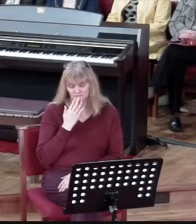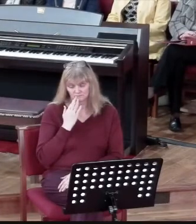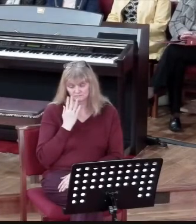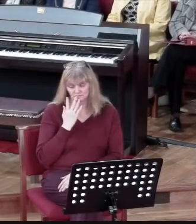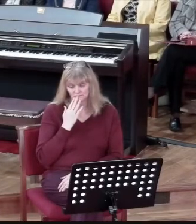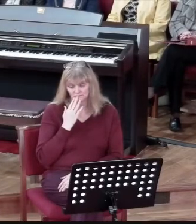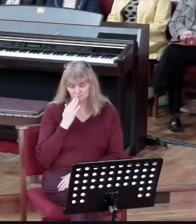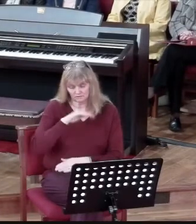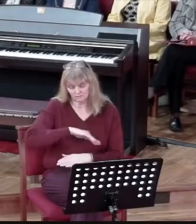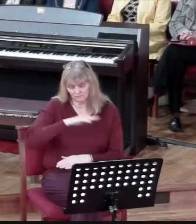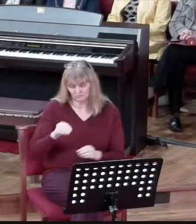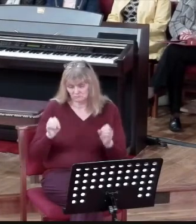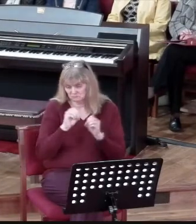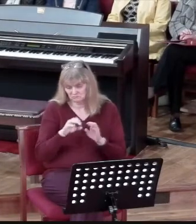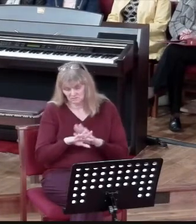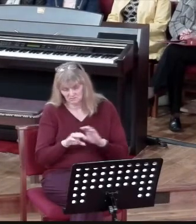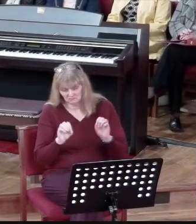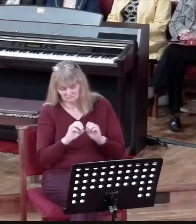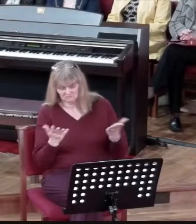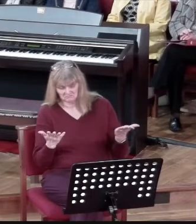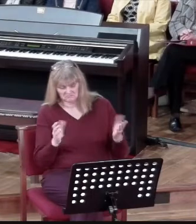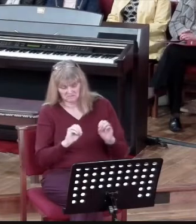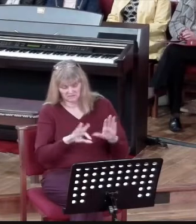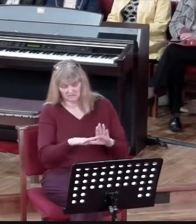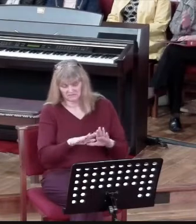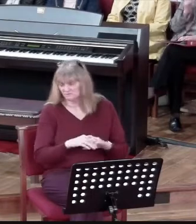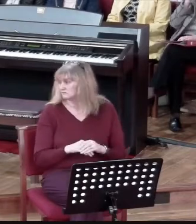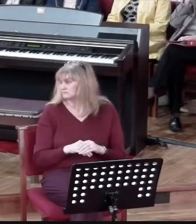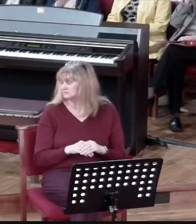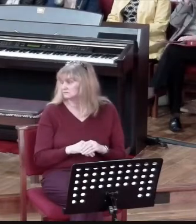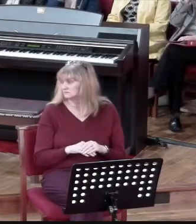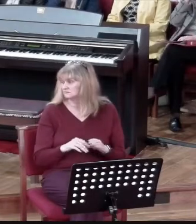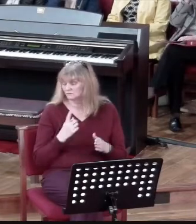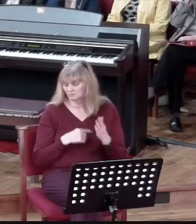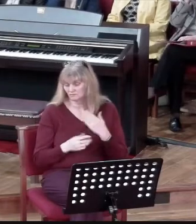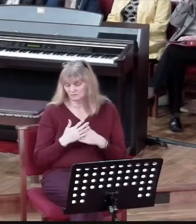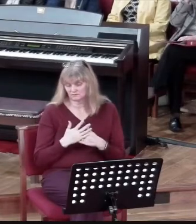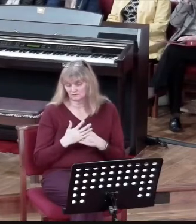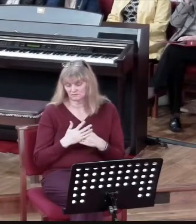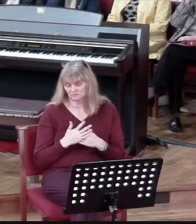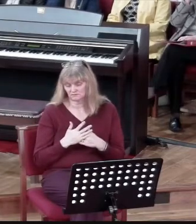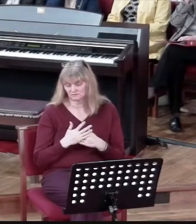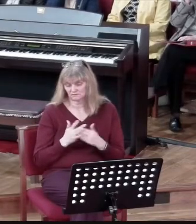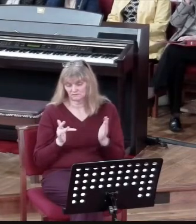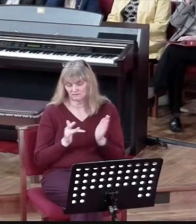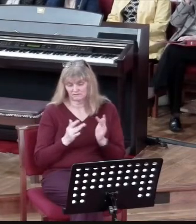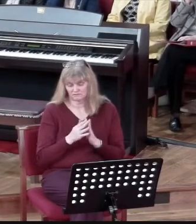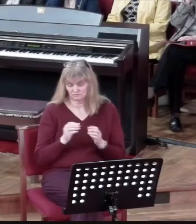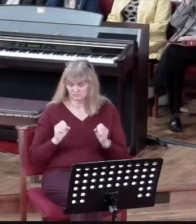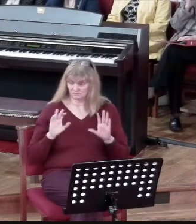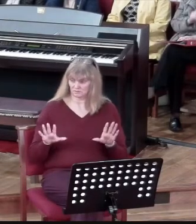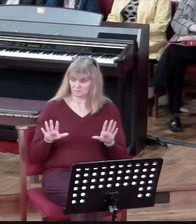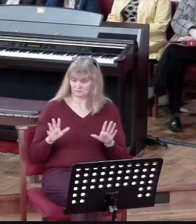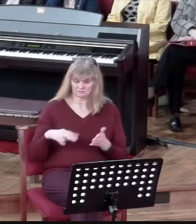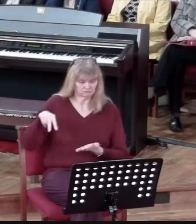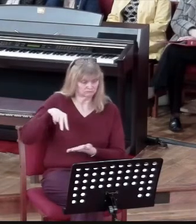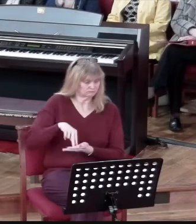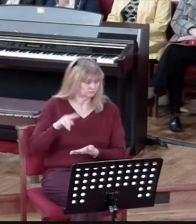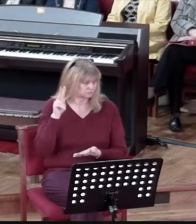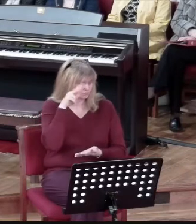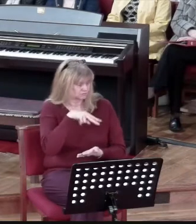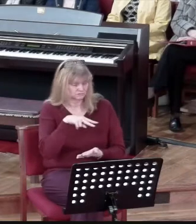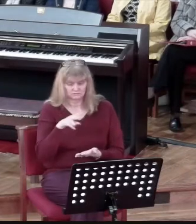When the tomb was empty, they didn't see Jesus. That's why they were so puzzled. They didn't know what happened. But then Jesus appeared and they realized that he had risen from